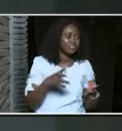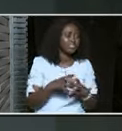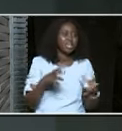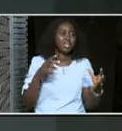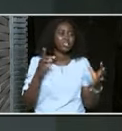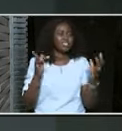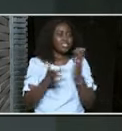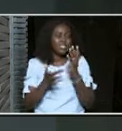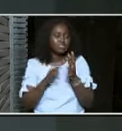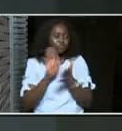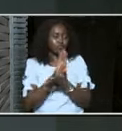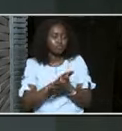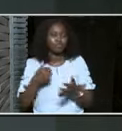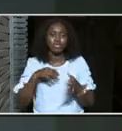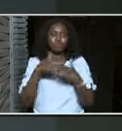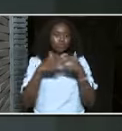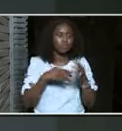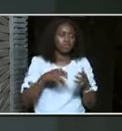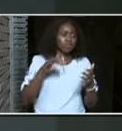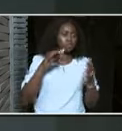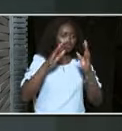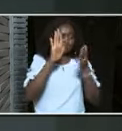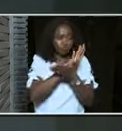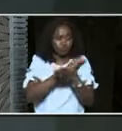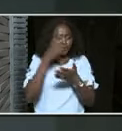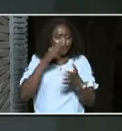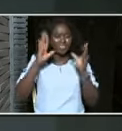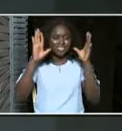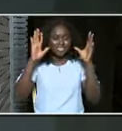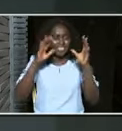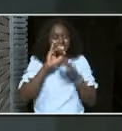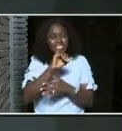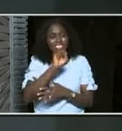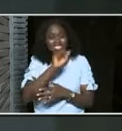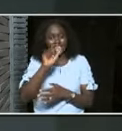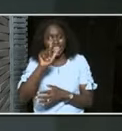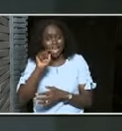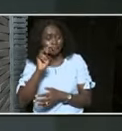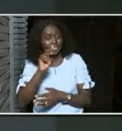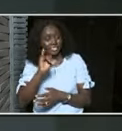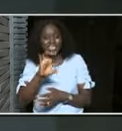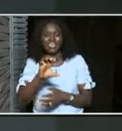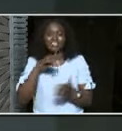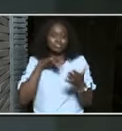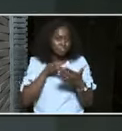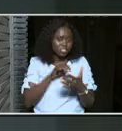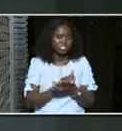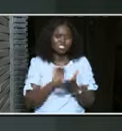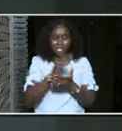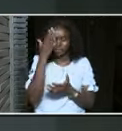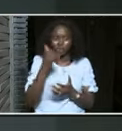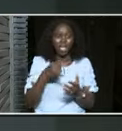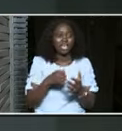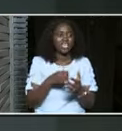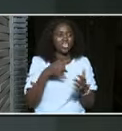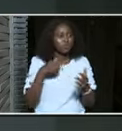built schools for Islamic studies. And that was why we even had law to prohibit anybody sending his